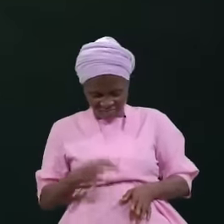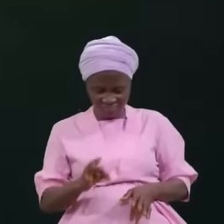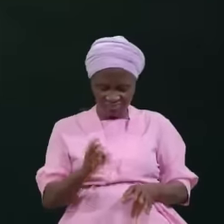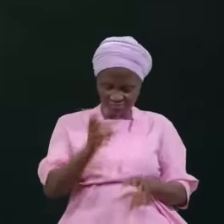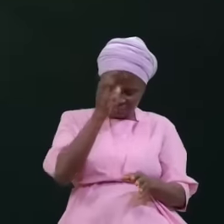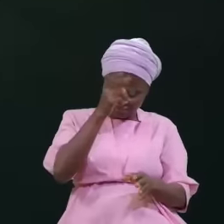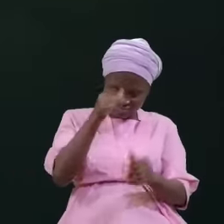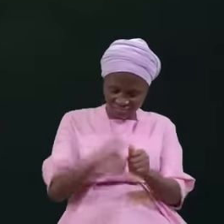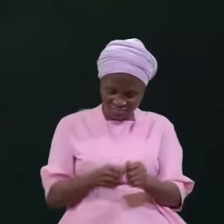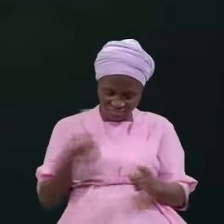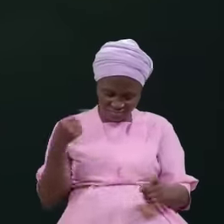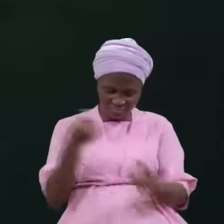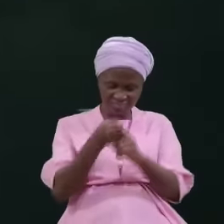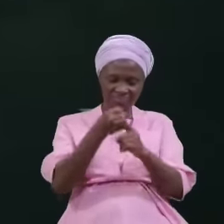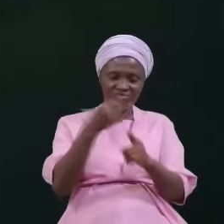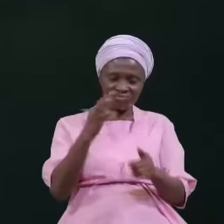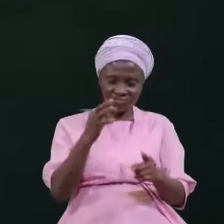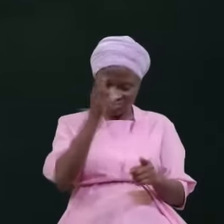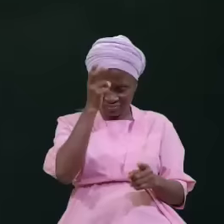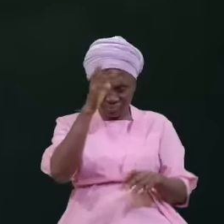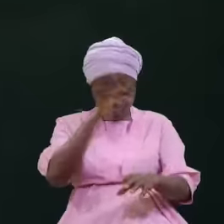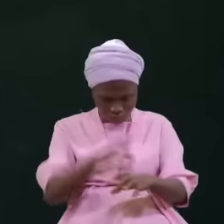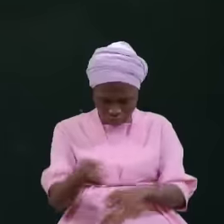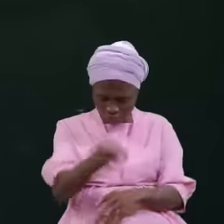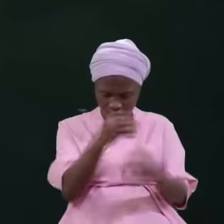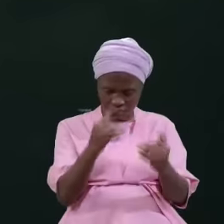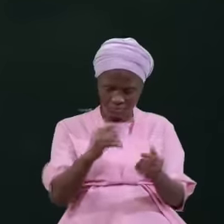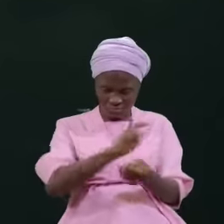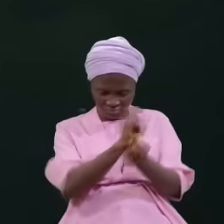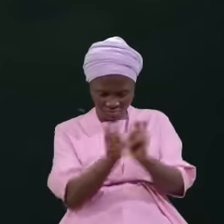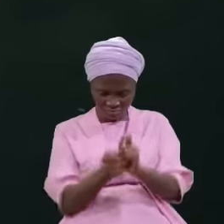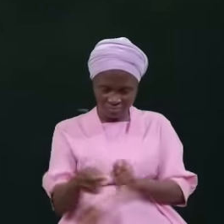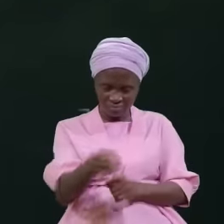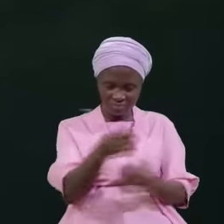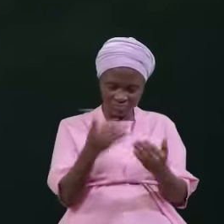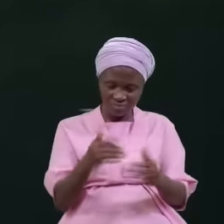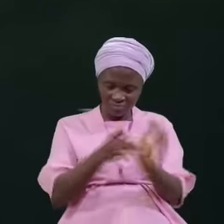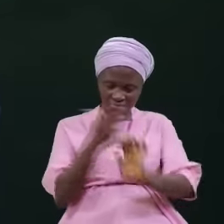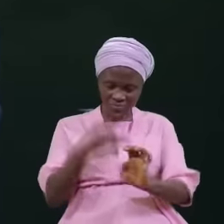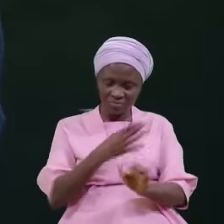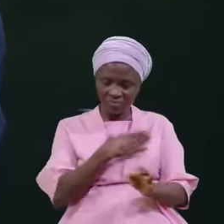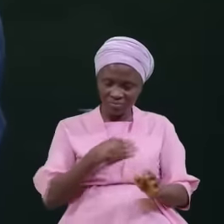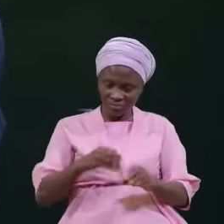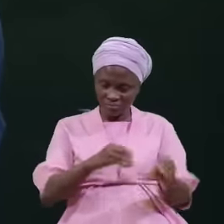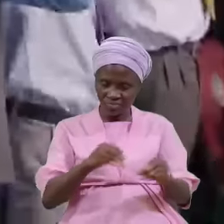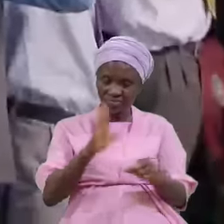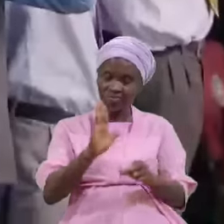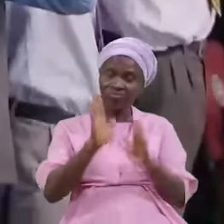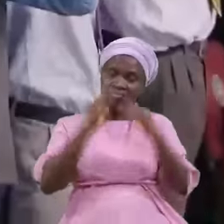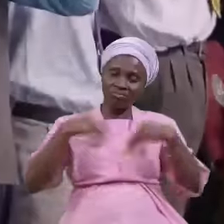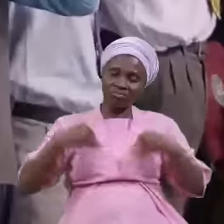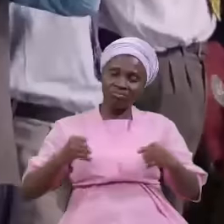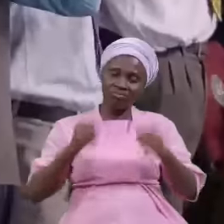devil, touch them now, transform them now, and perform your healing miracle upon everyone,